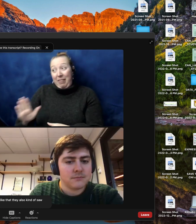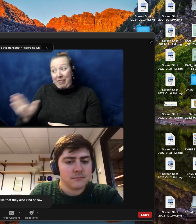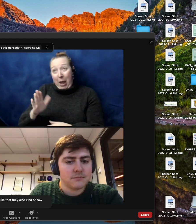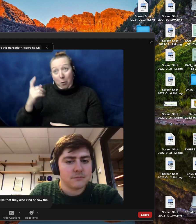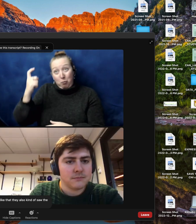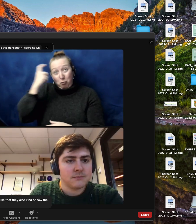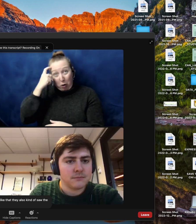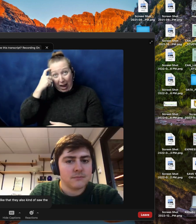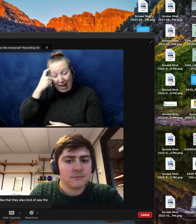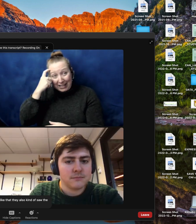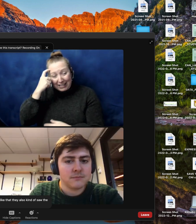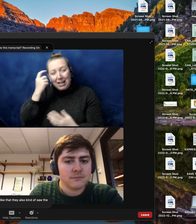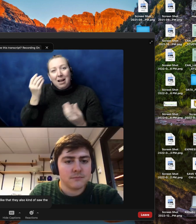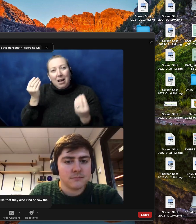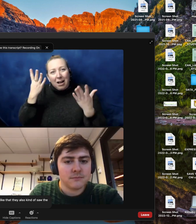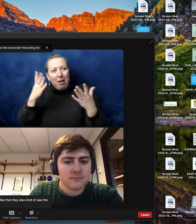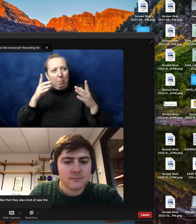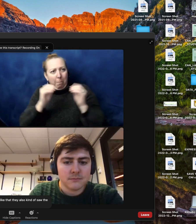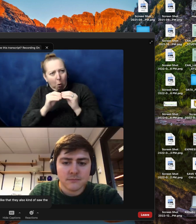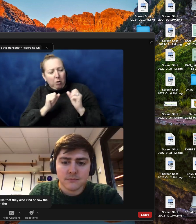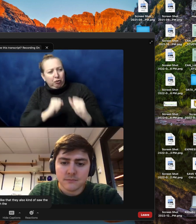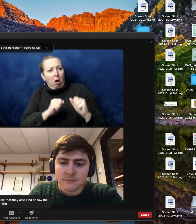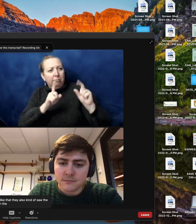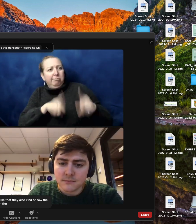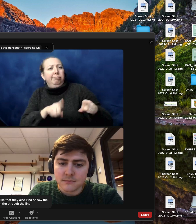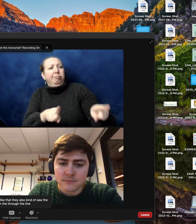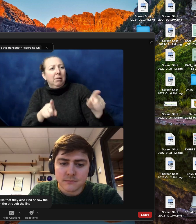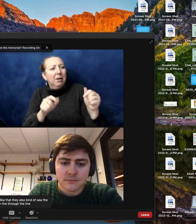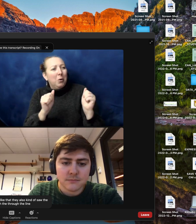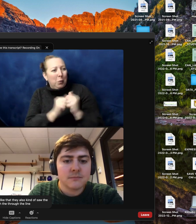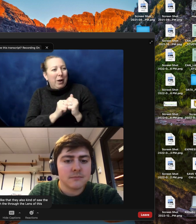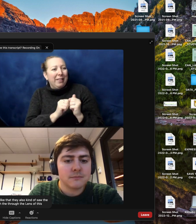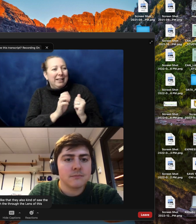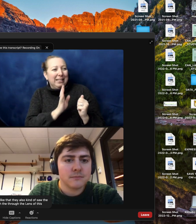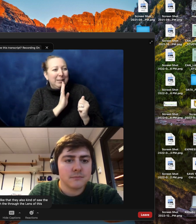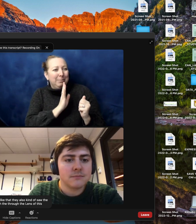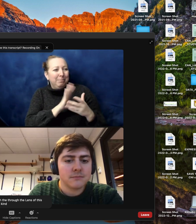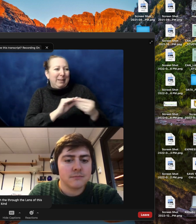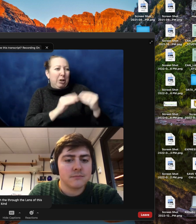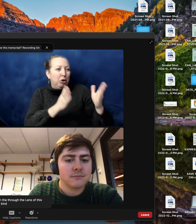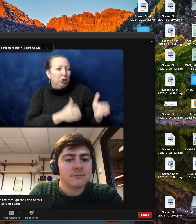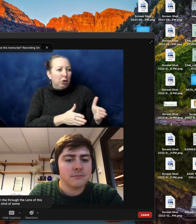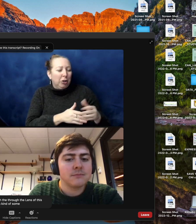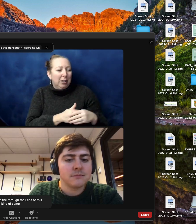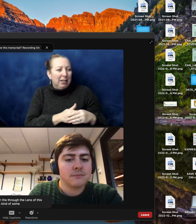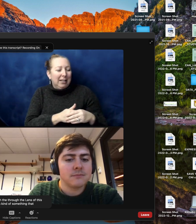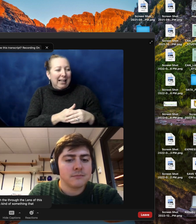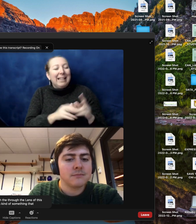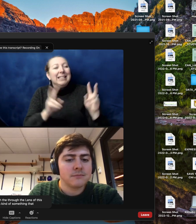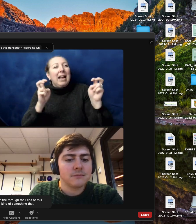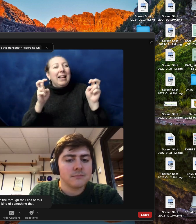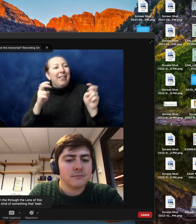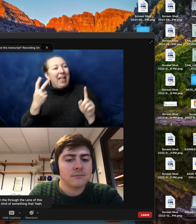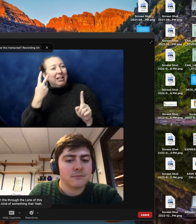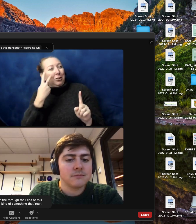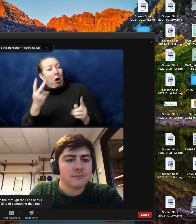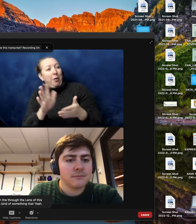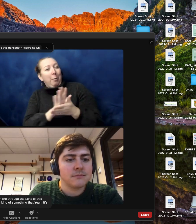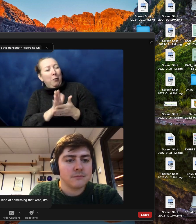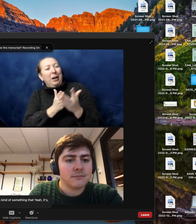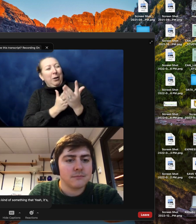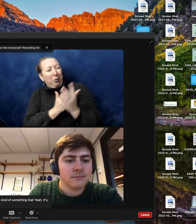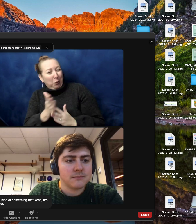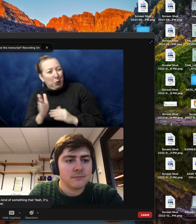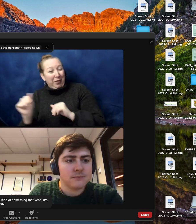or like through the lens of the speaker, which is kind of something that, yeah, it's included in the